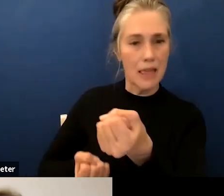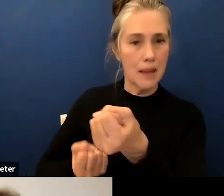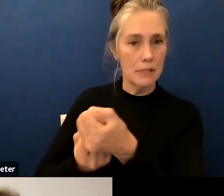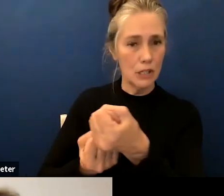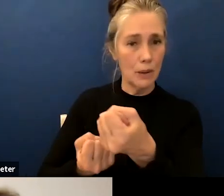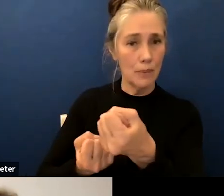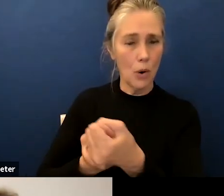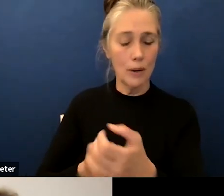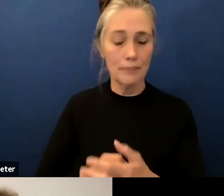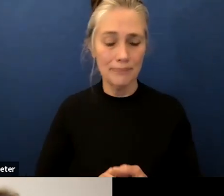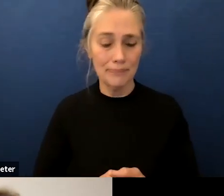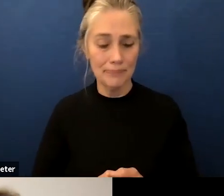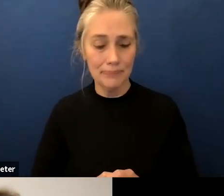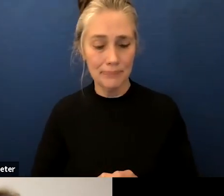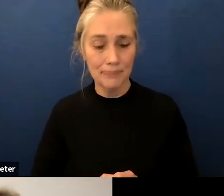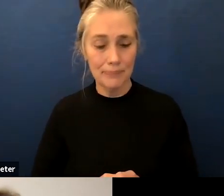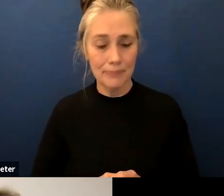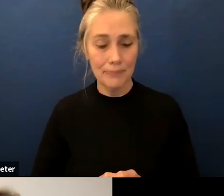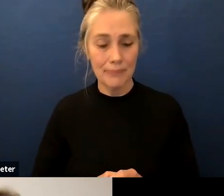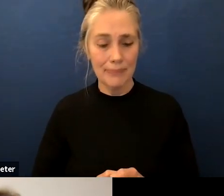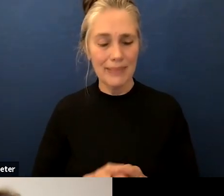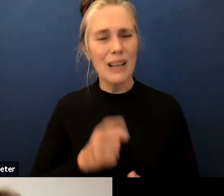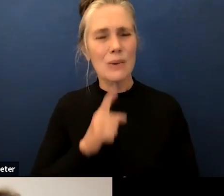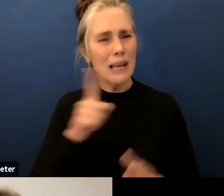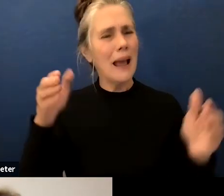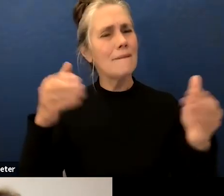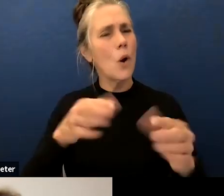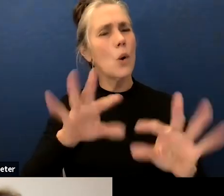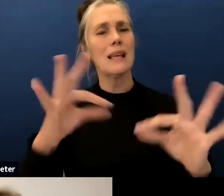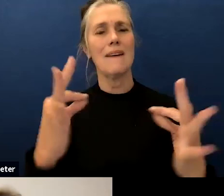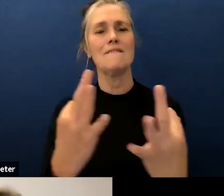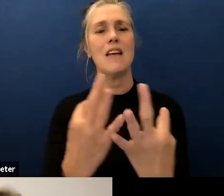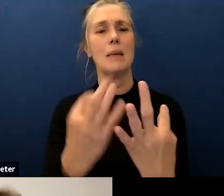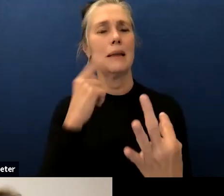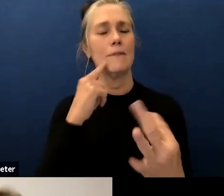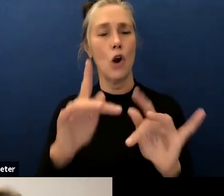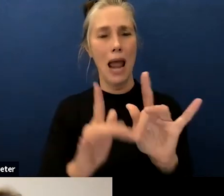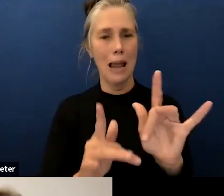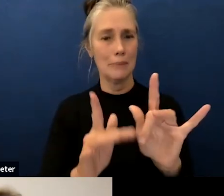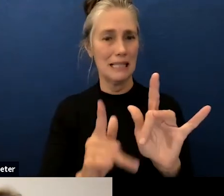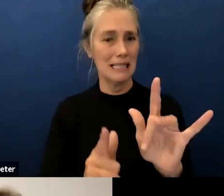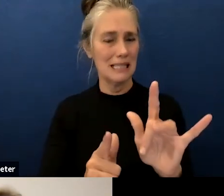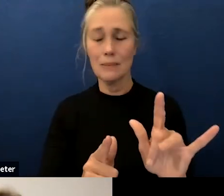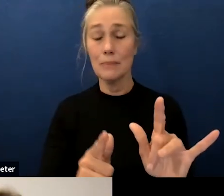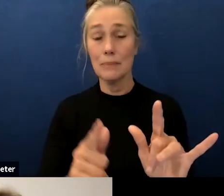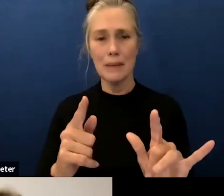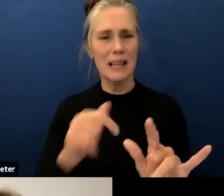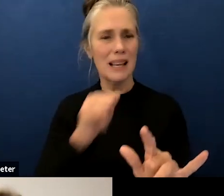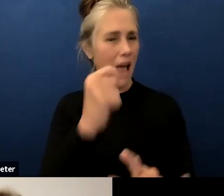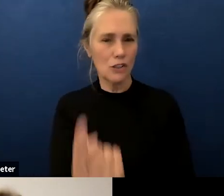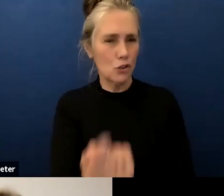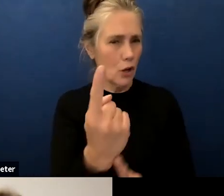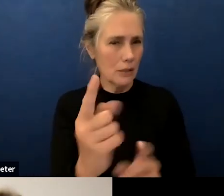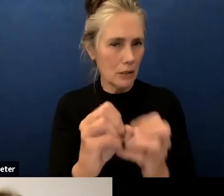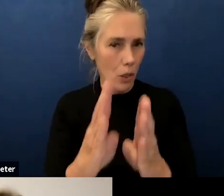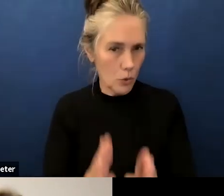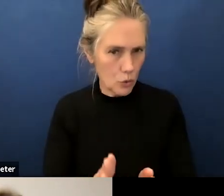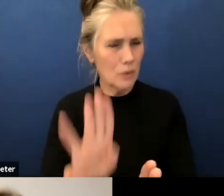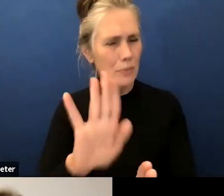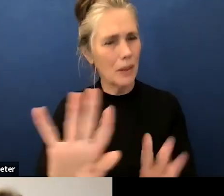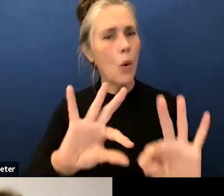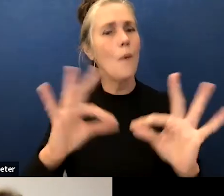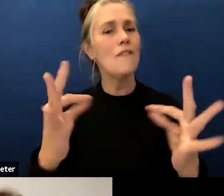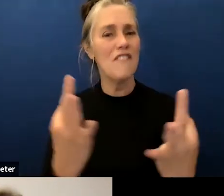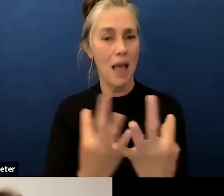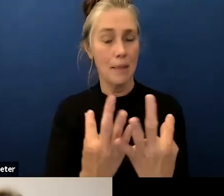about families in terms of absenteeism because absenteeism of this magnitude is more often than not a